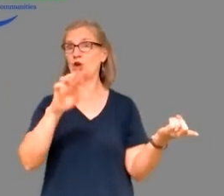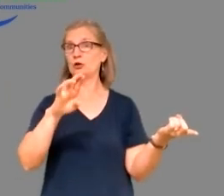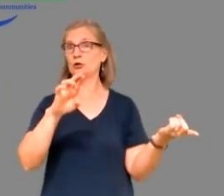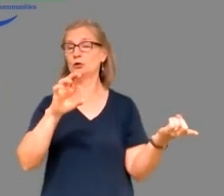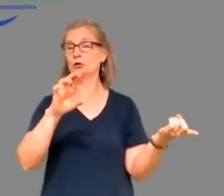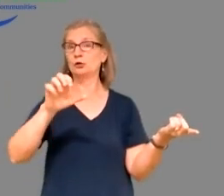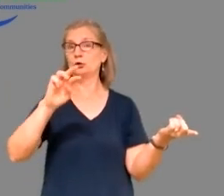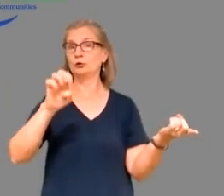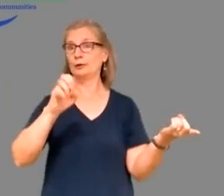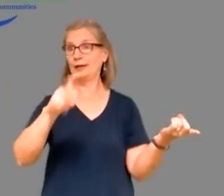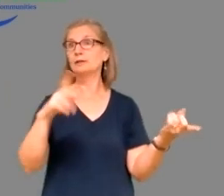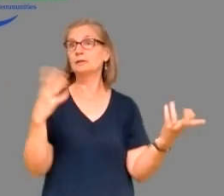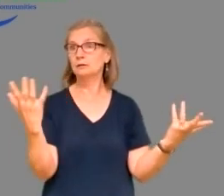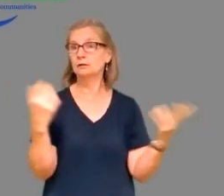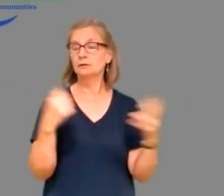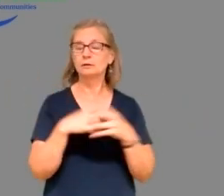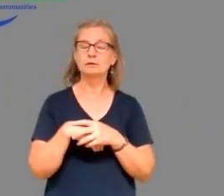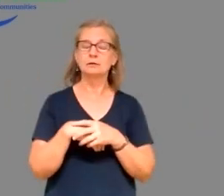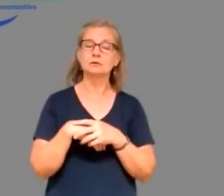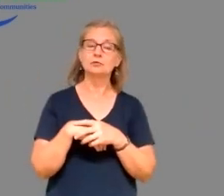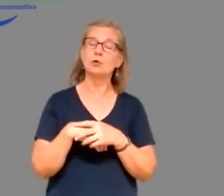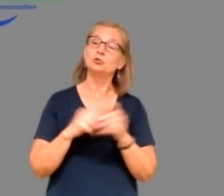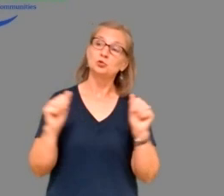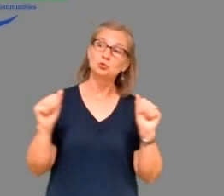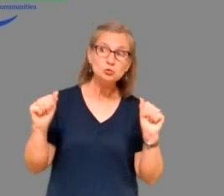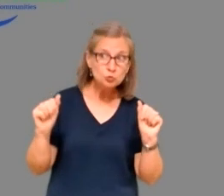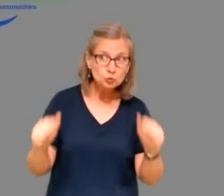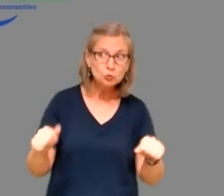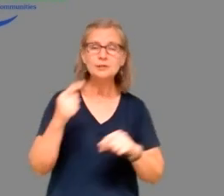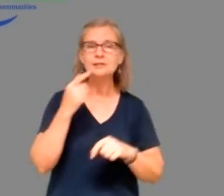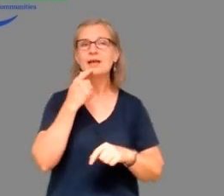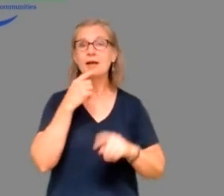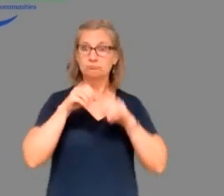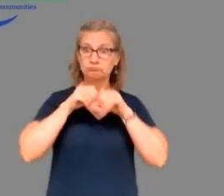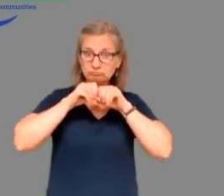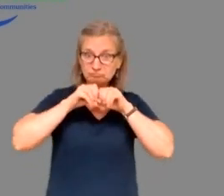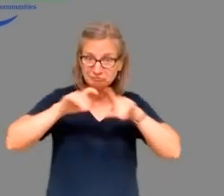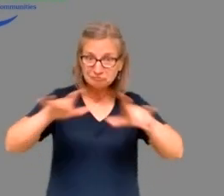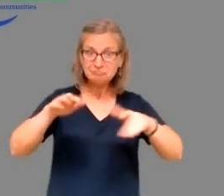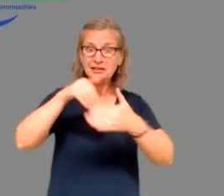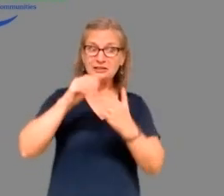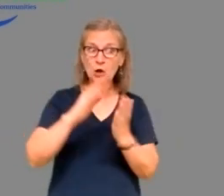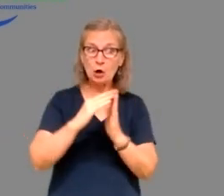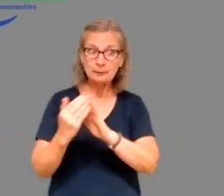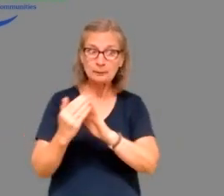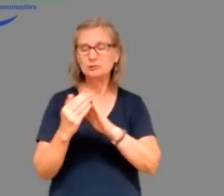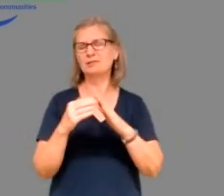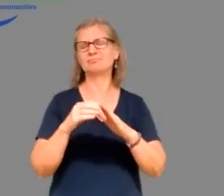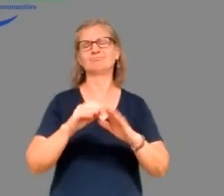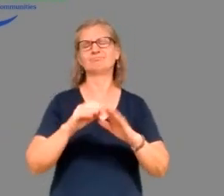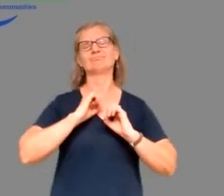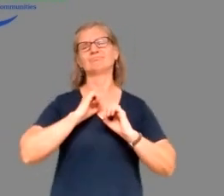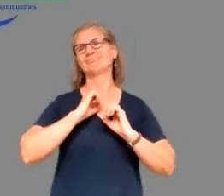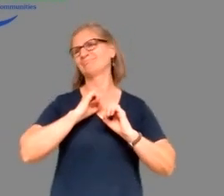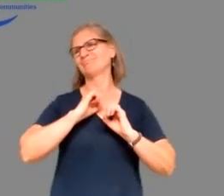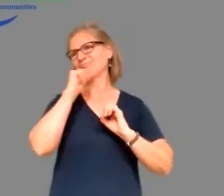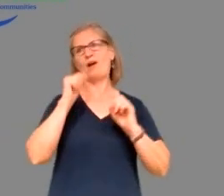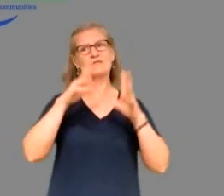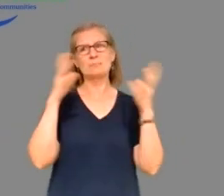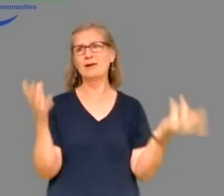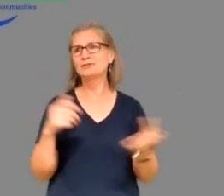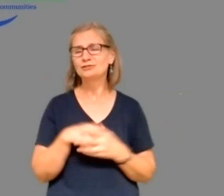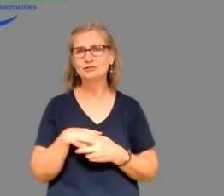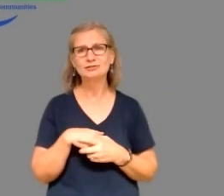one could certainly make the argument there's not a lot of community transmission cases, and we're a little bit lighter than a lot of other areas in the state.